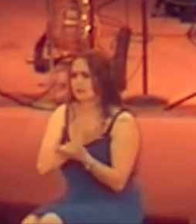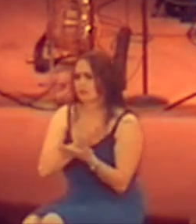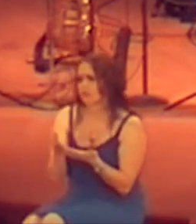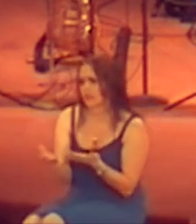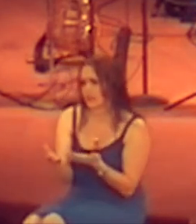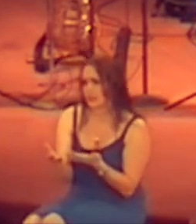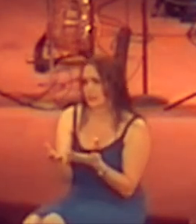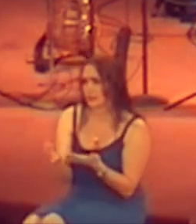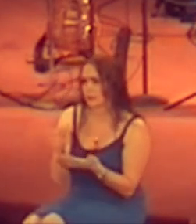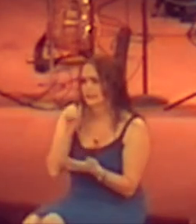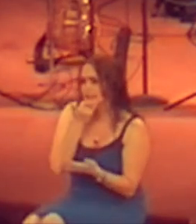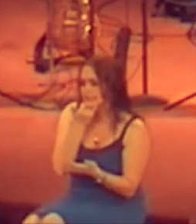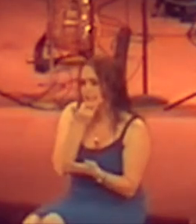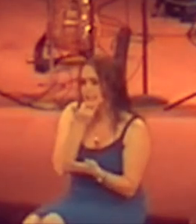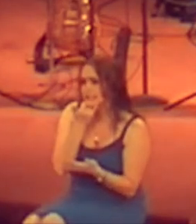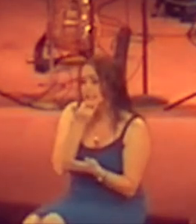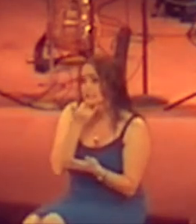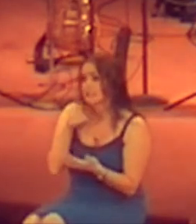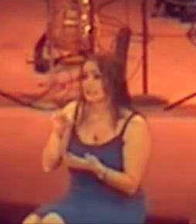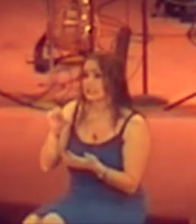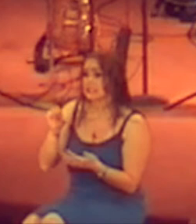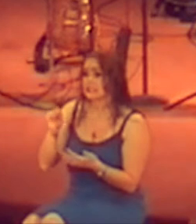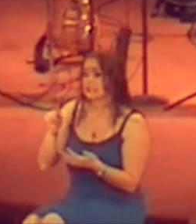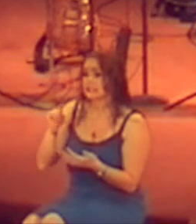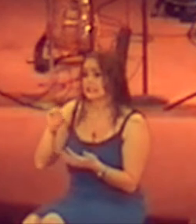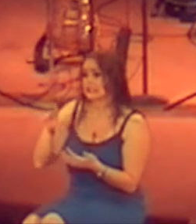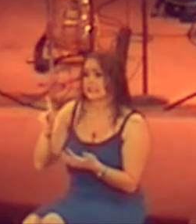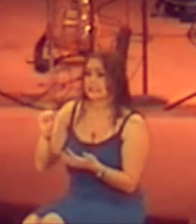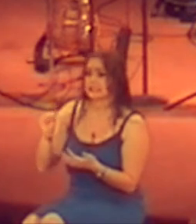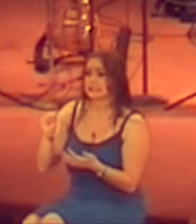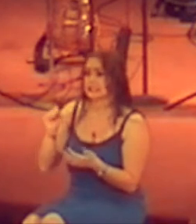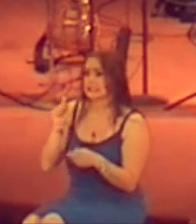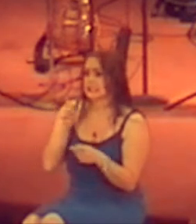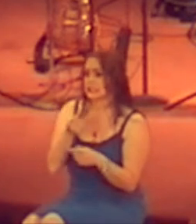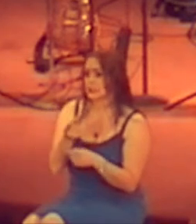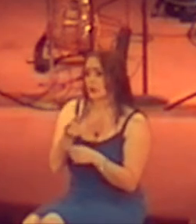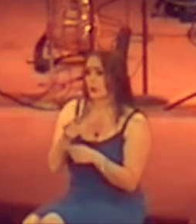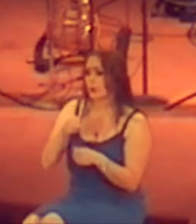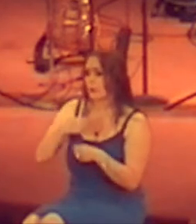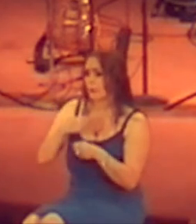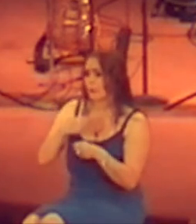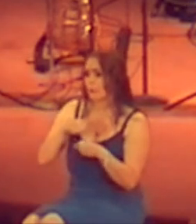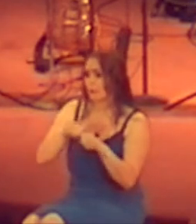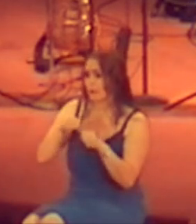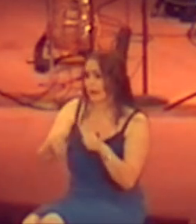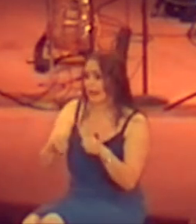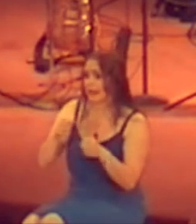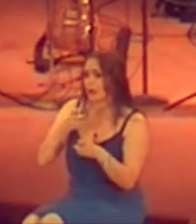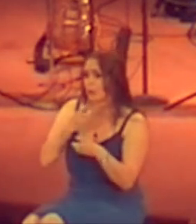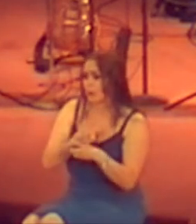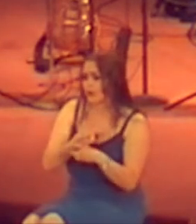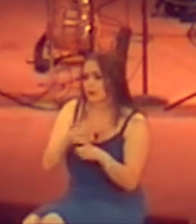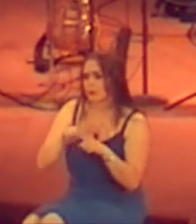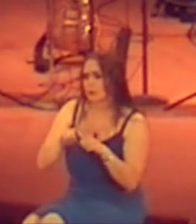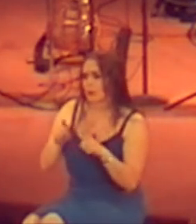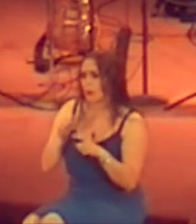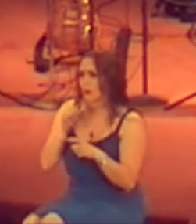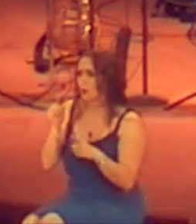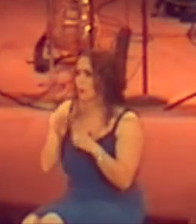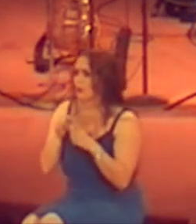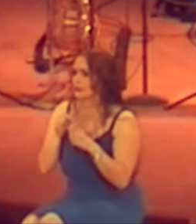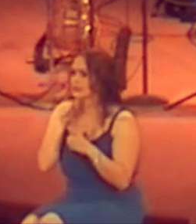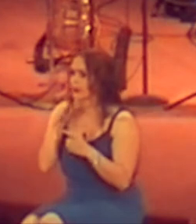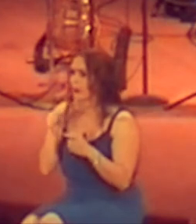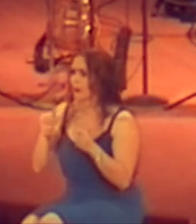Sticks and stones may break my bones, but words will never hurt me. No matter how long ago, from